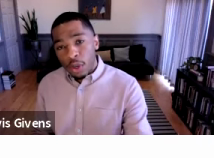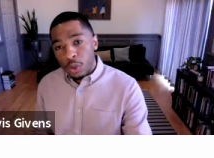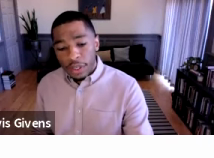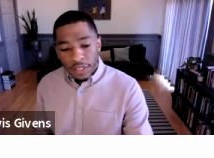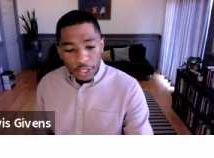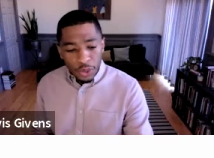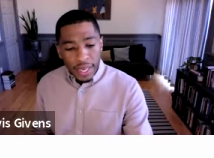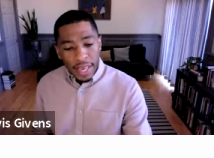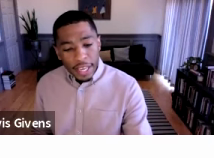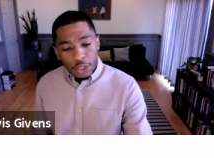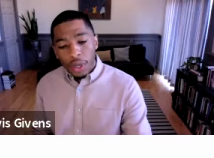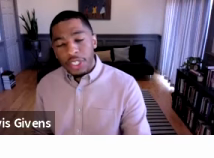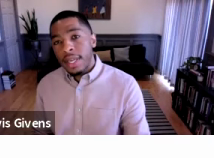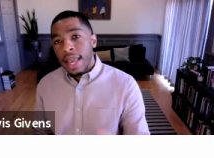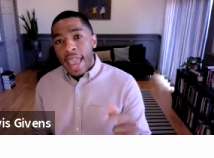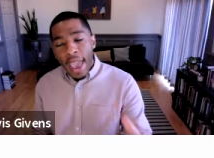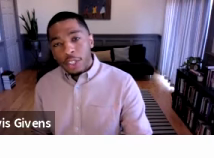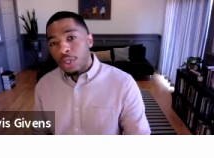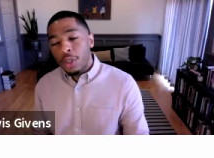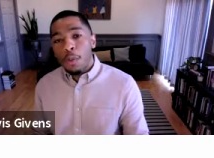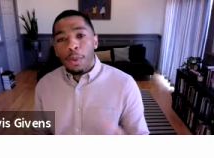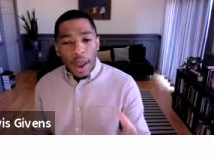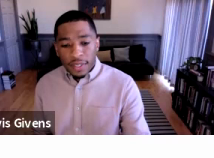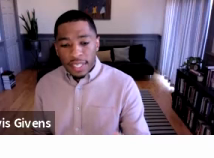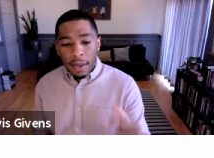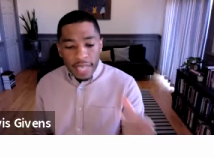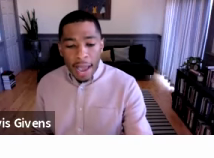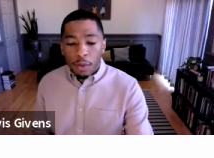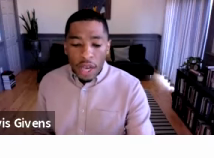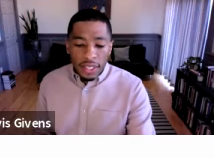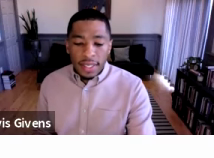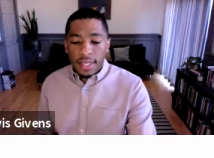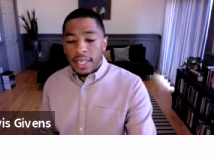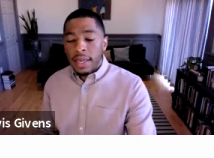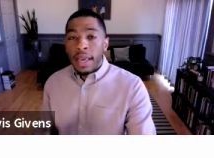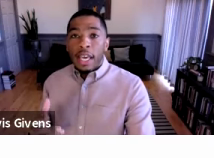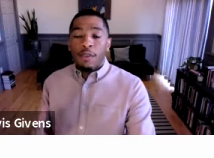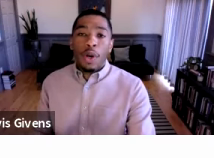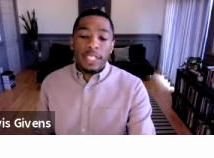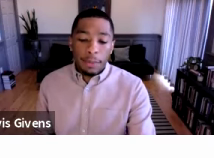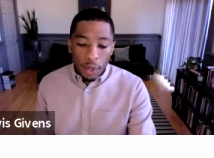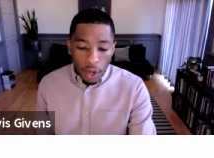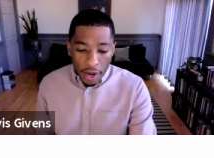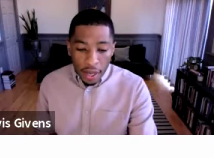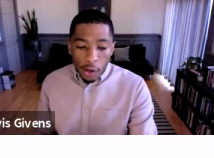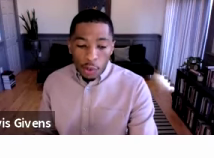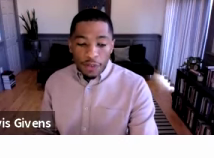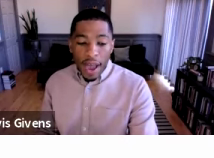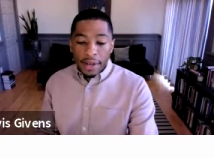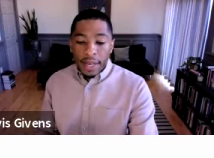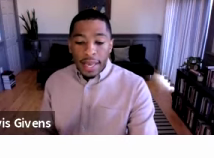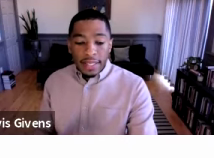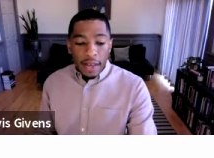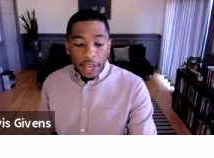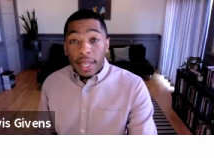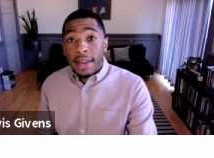in the early 20th century in Georgia, Anna Julia Cooper around the same time in Washington, D.C., and of course, Septima Clark, who was